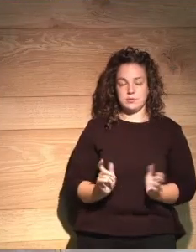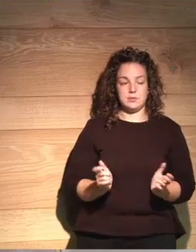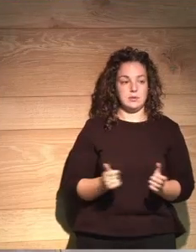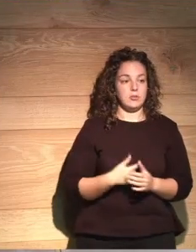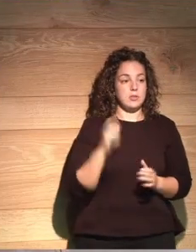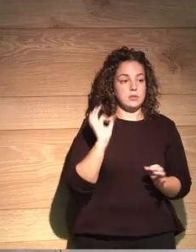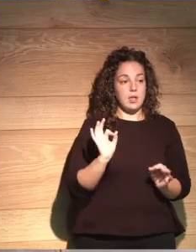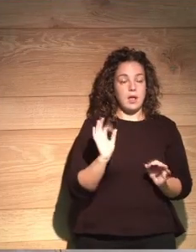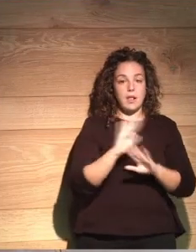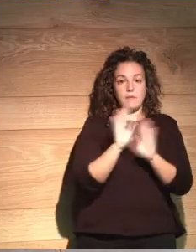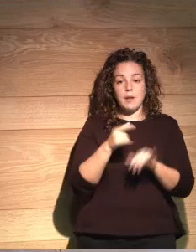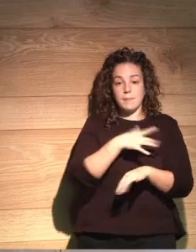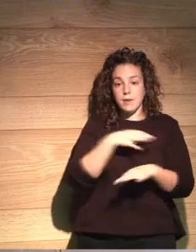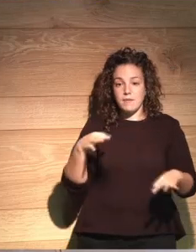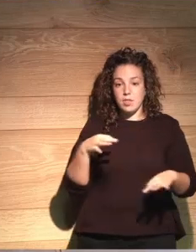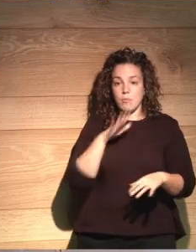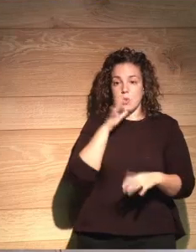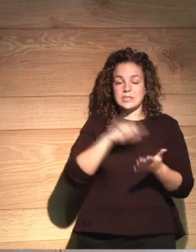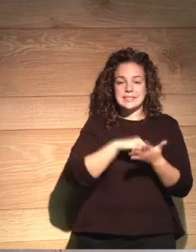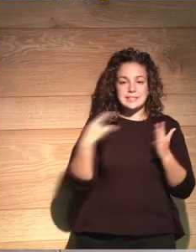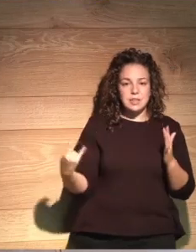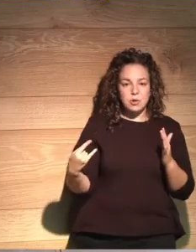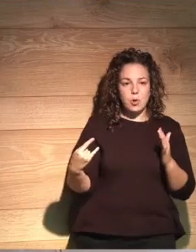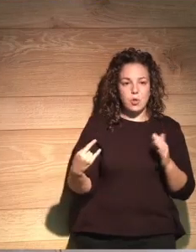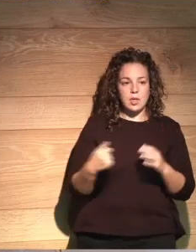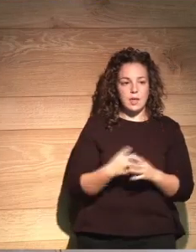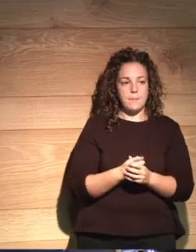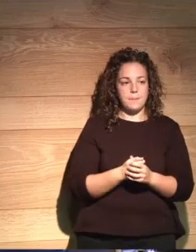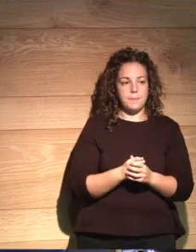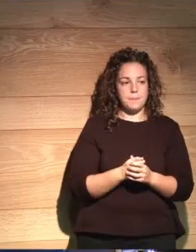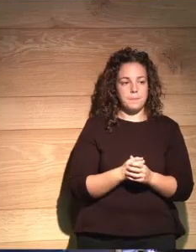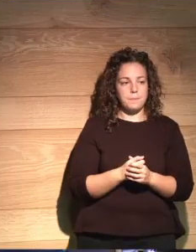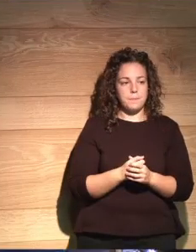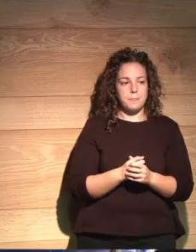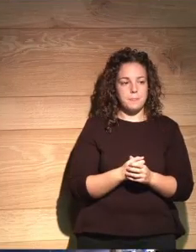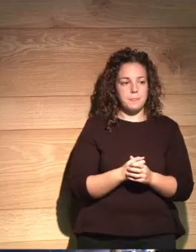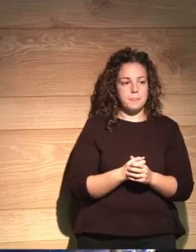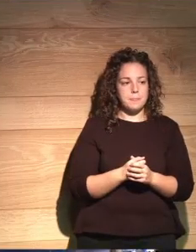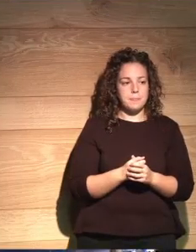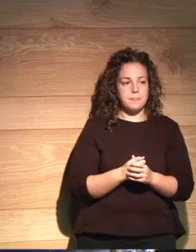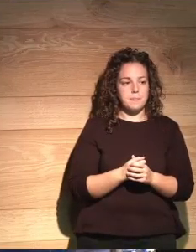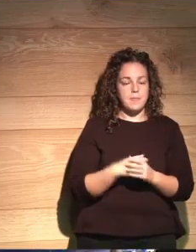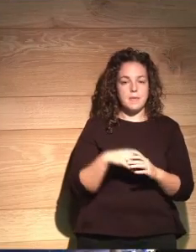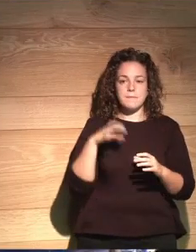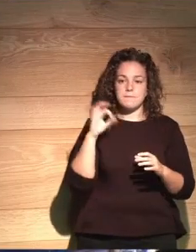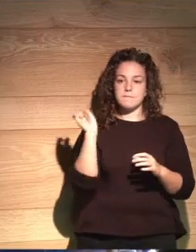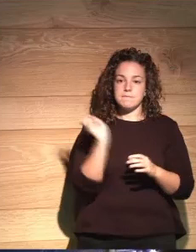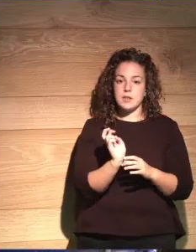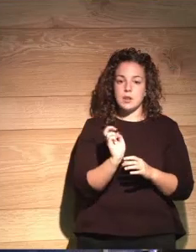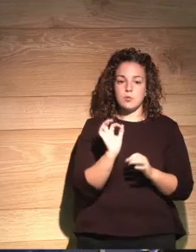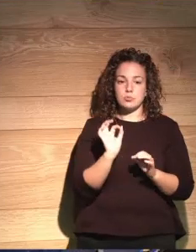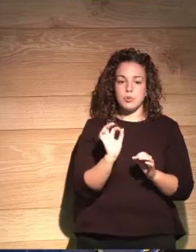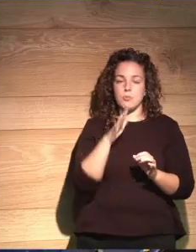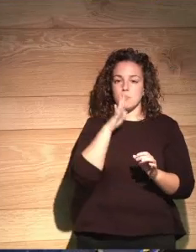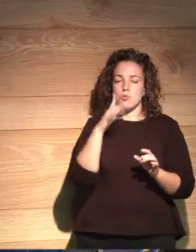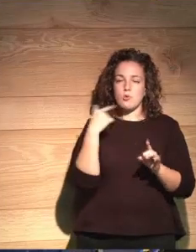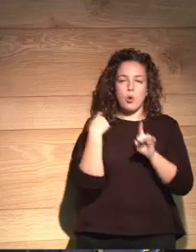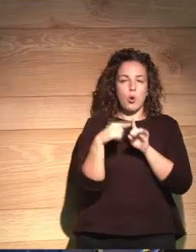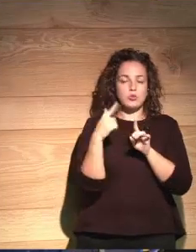perfect, are we? And this technological perfection